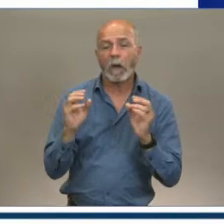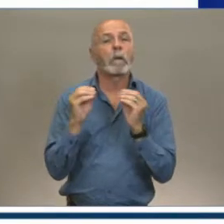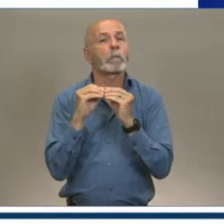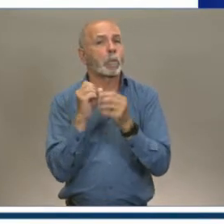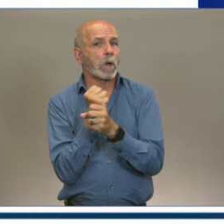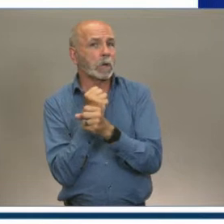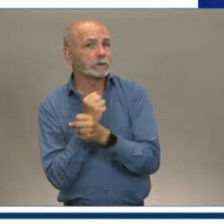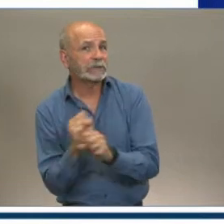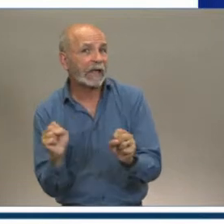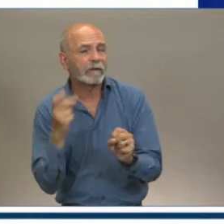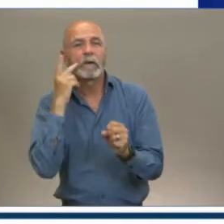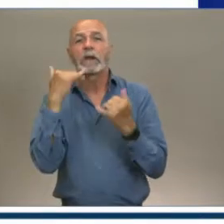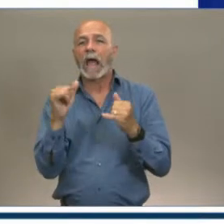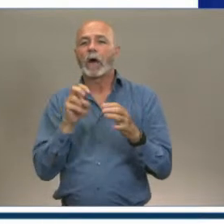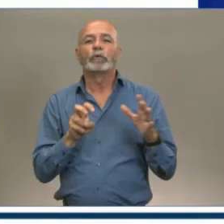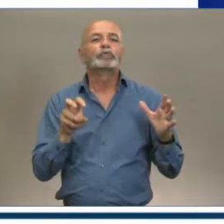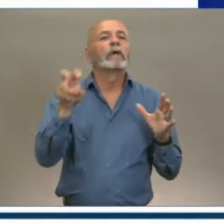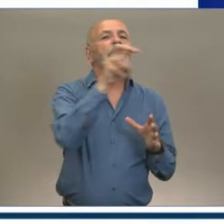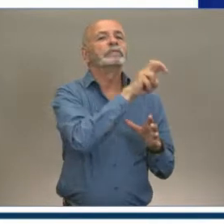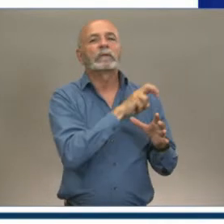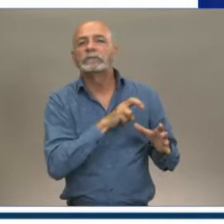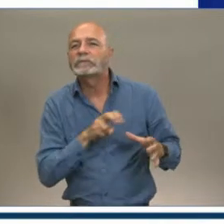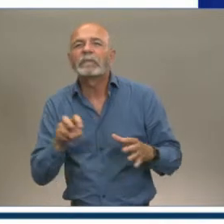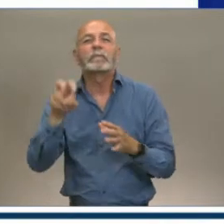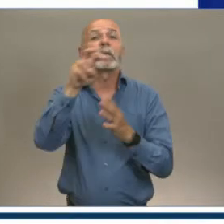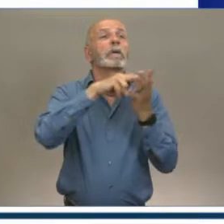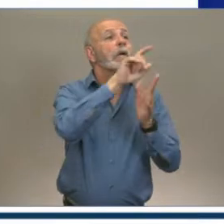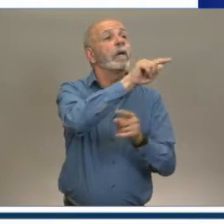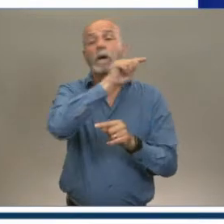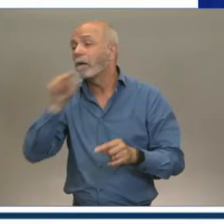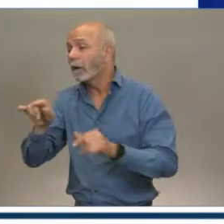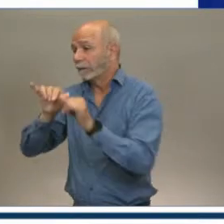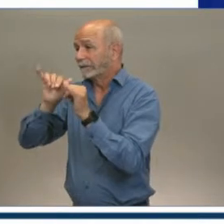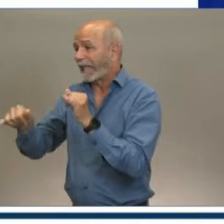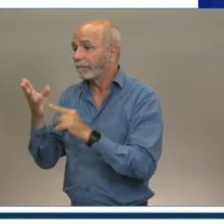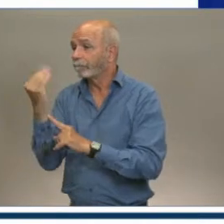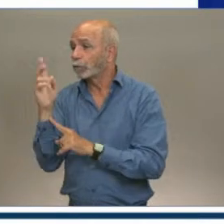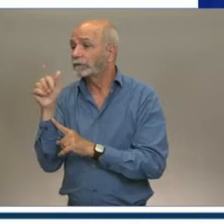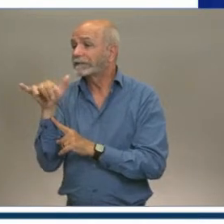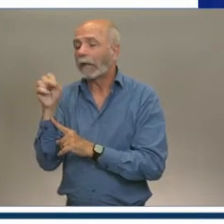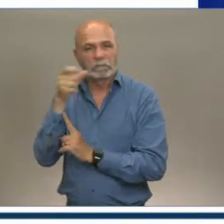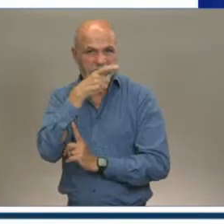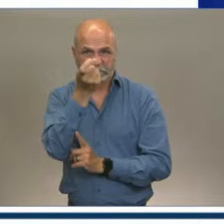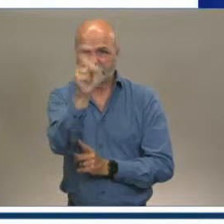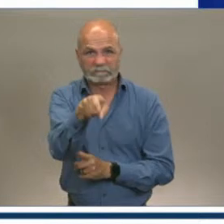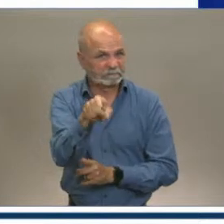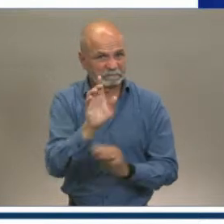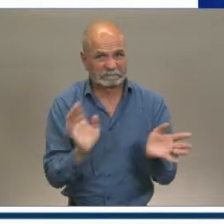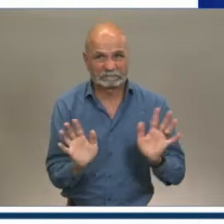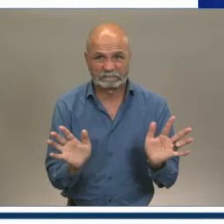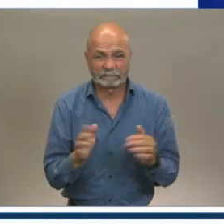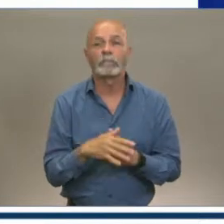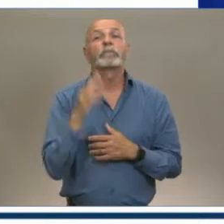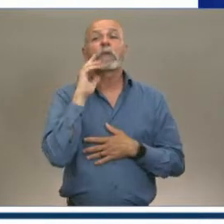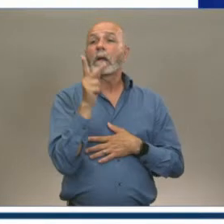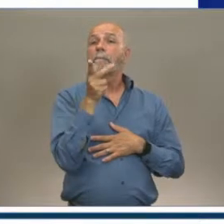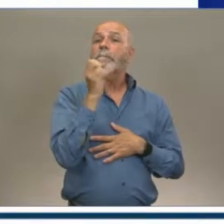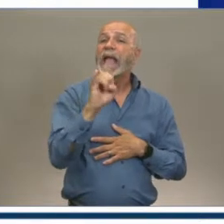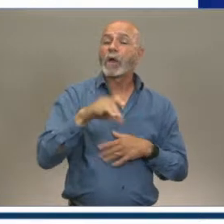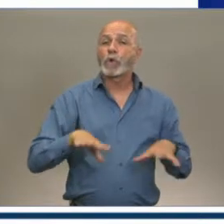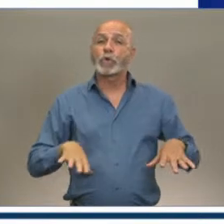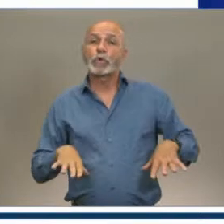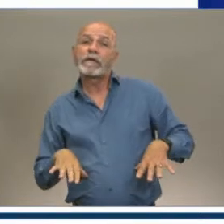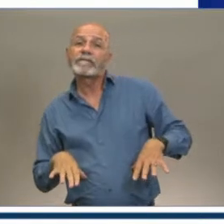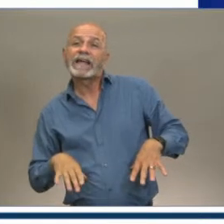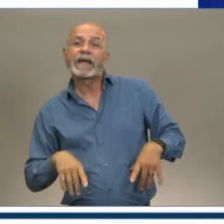region and will not be required to self-isolate when they enter into Nova Scotia. And I understand PEI and Newfoundland and Labrador confirmed to